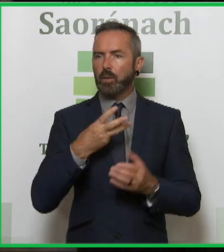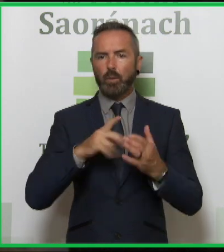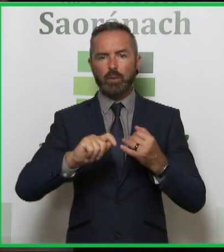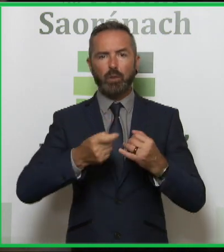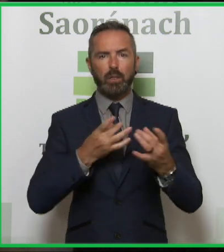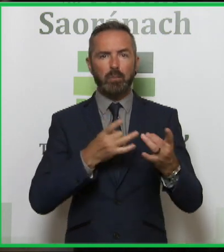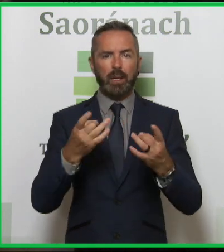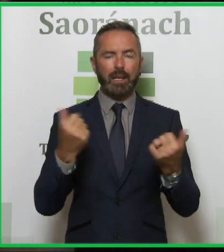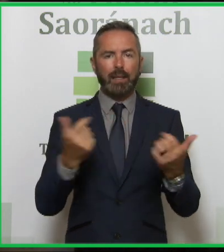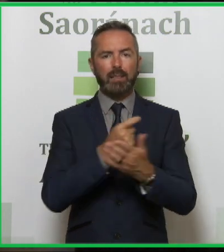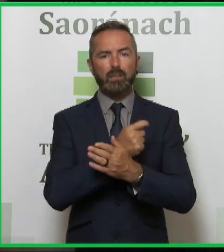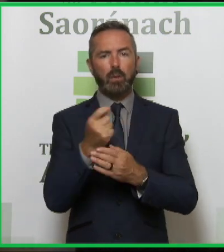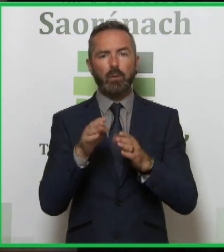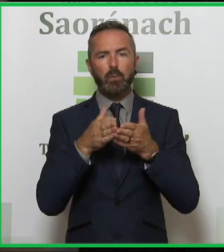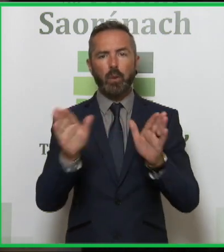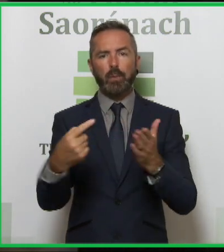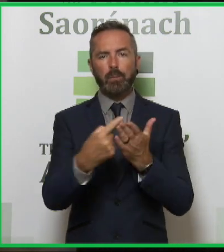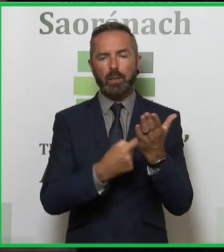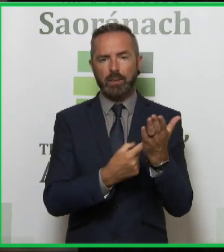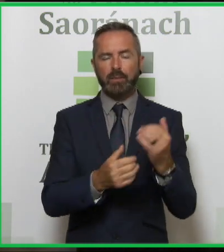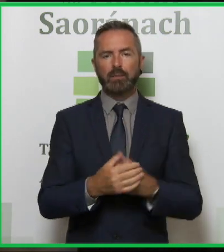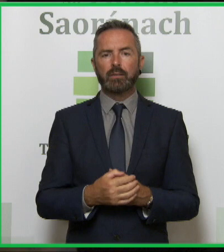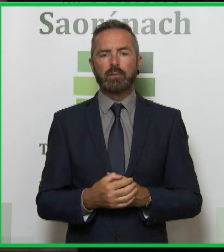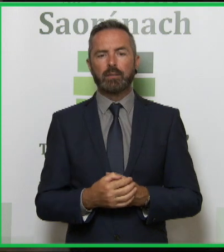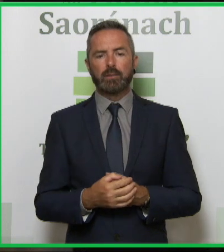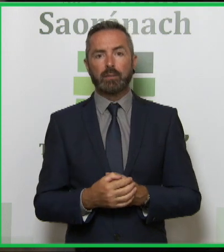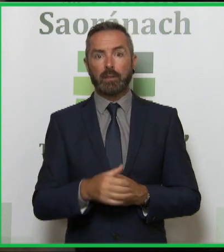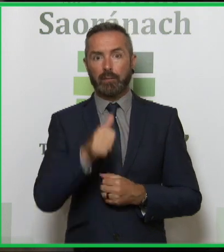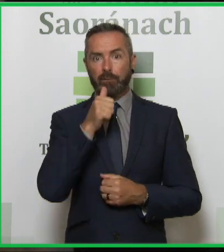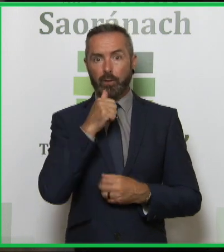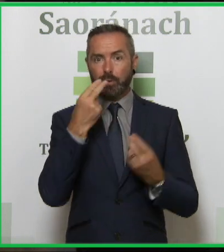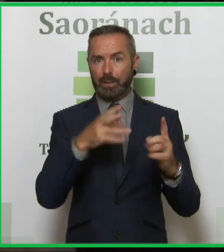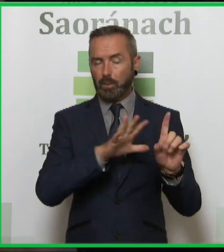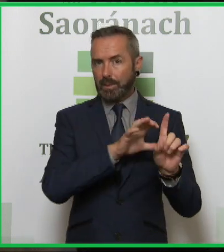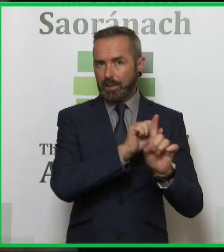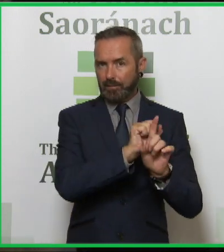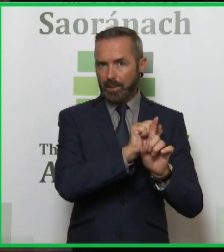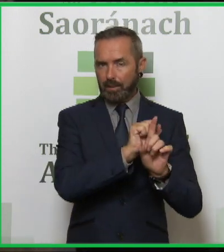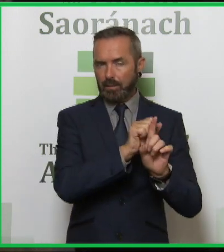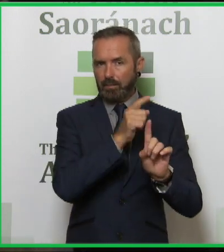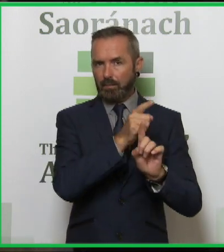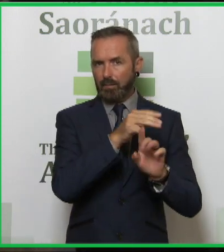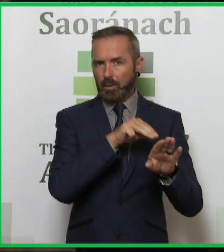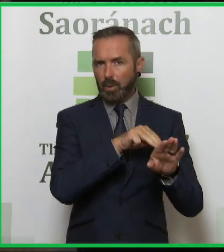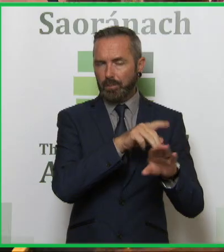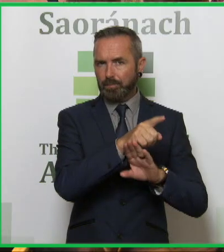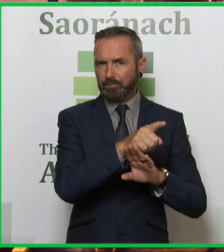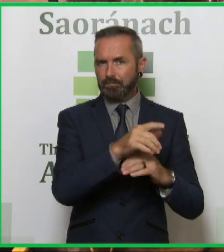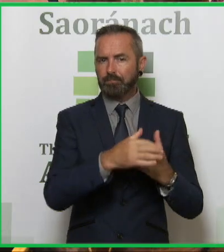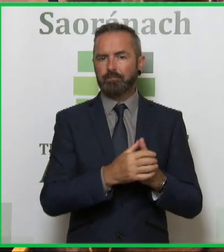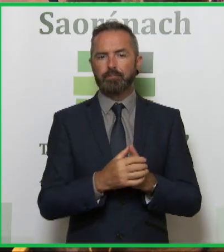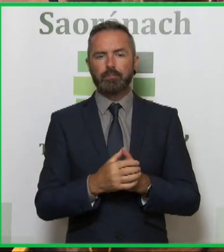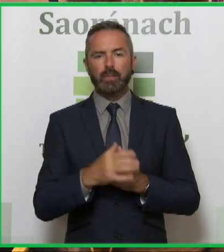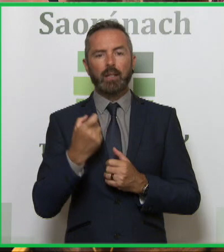public policy. You've got to, first of all, identify what the actual problem is, and